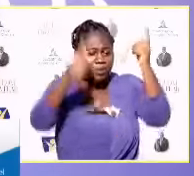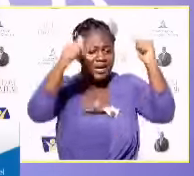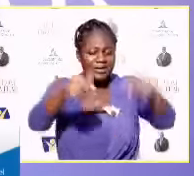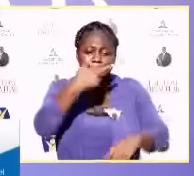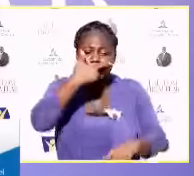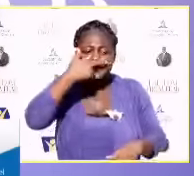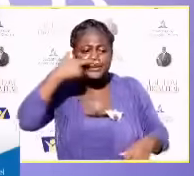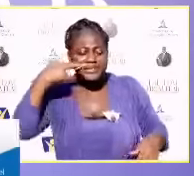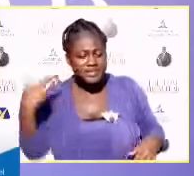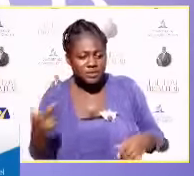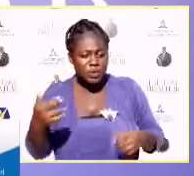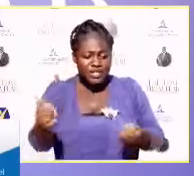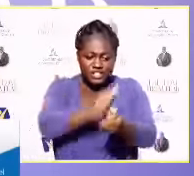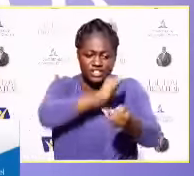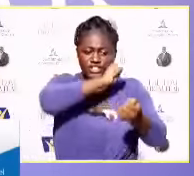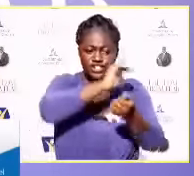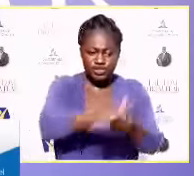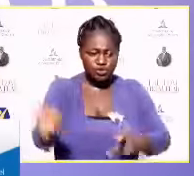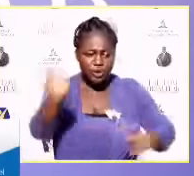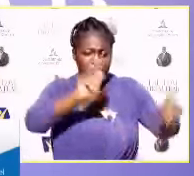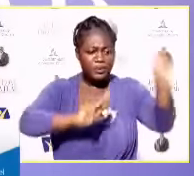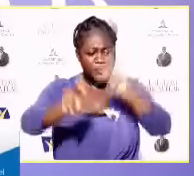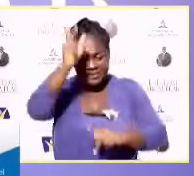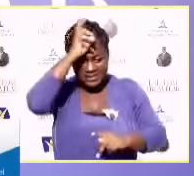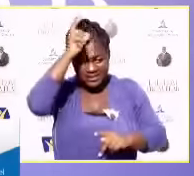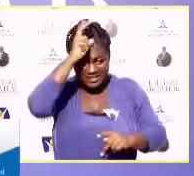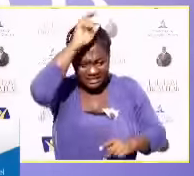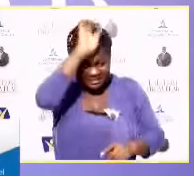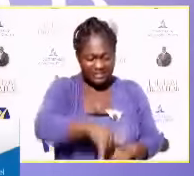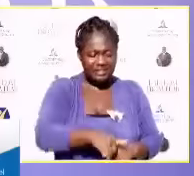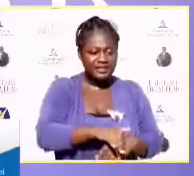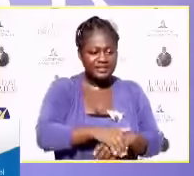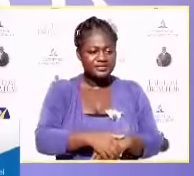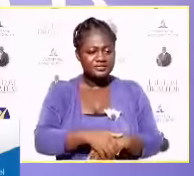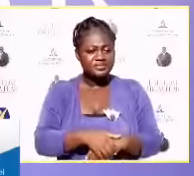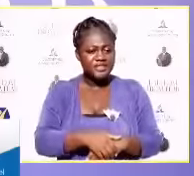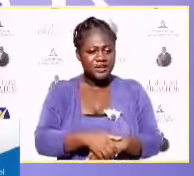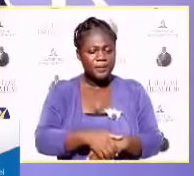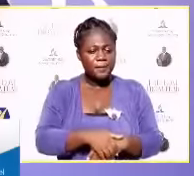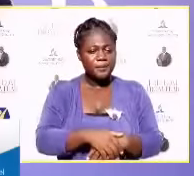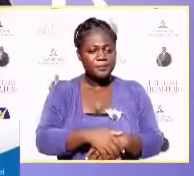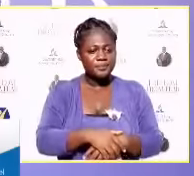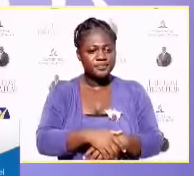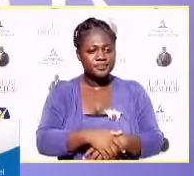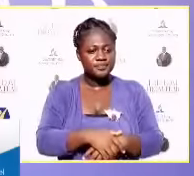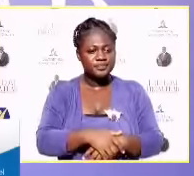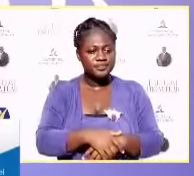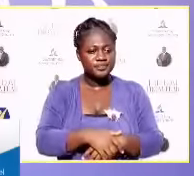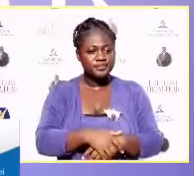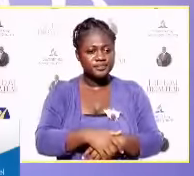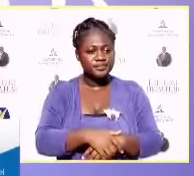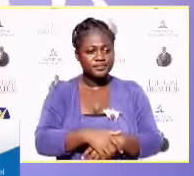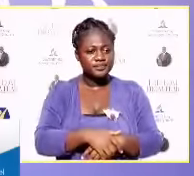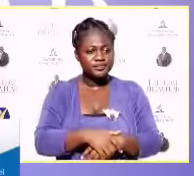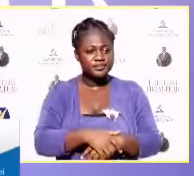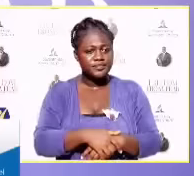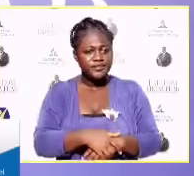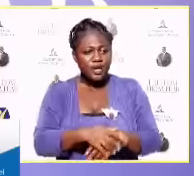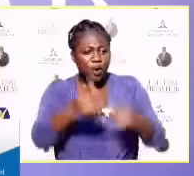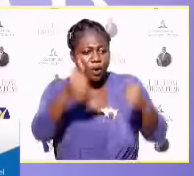to destroy. I am come that they might have life, and that they might have it more